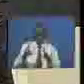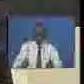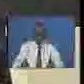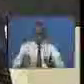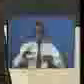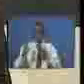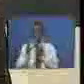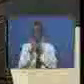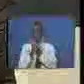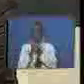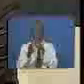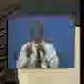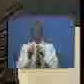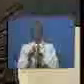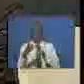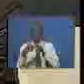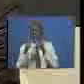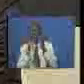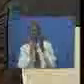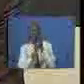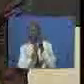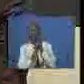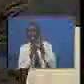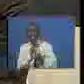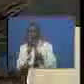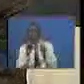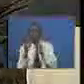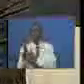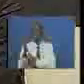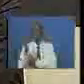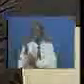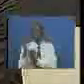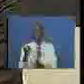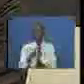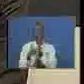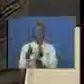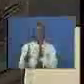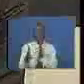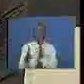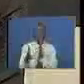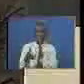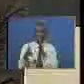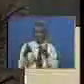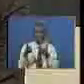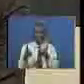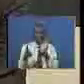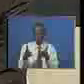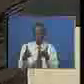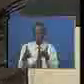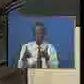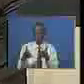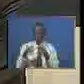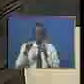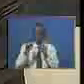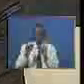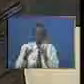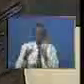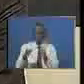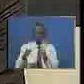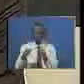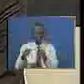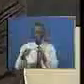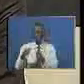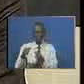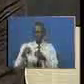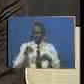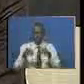comment from you Dr. Chosky about the security situation in the country does it before we just delve into the matters to do with disability. What will be